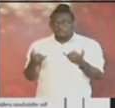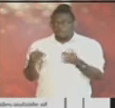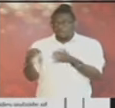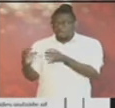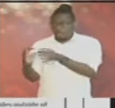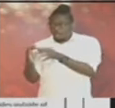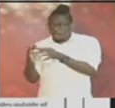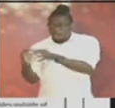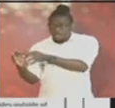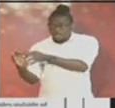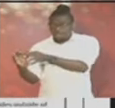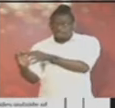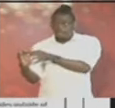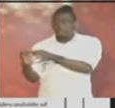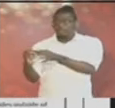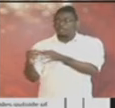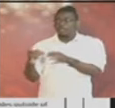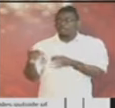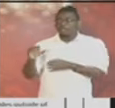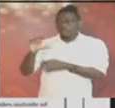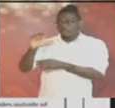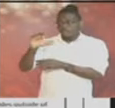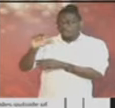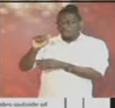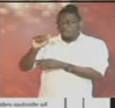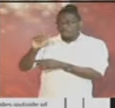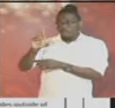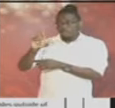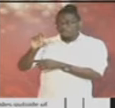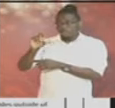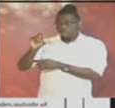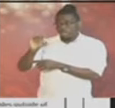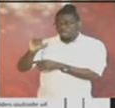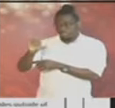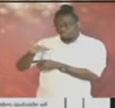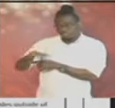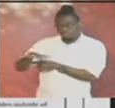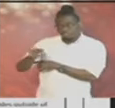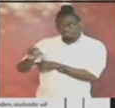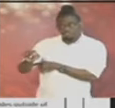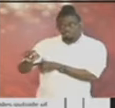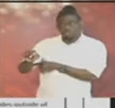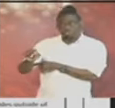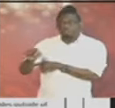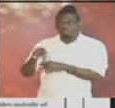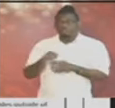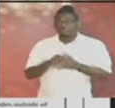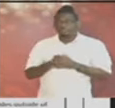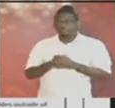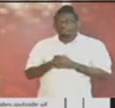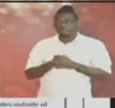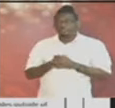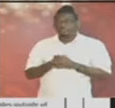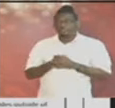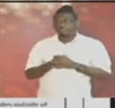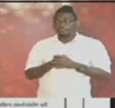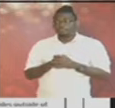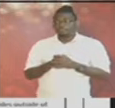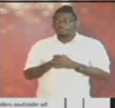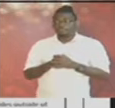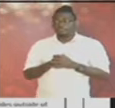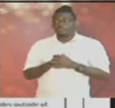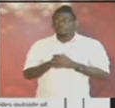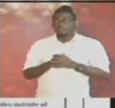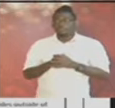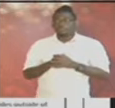County Carney. Dr. Hines would have referred to this map a little bit earlier. Now, just to reiterate that this map